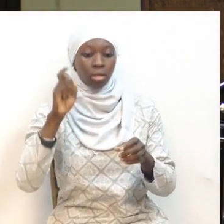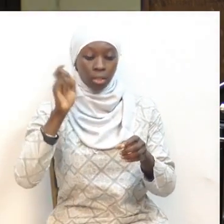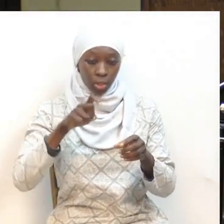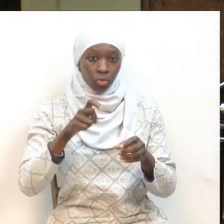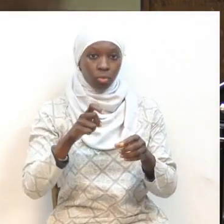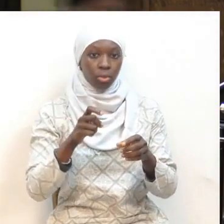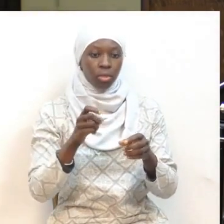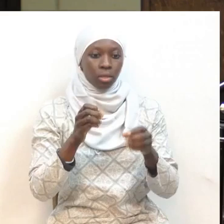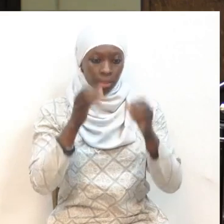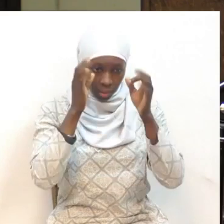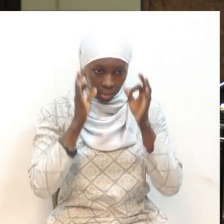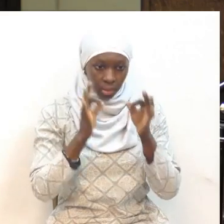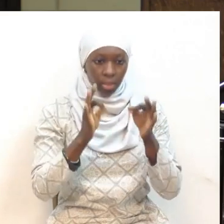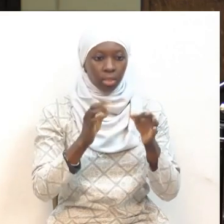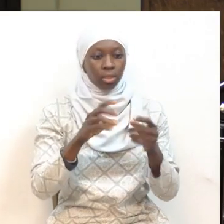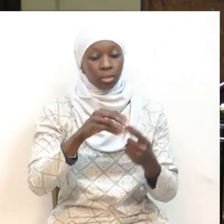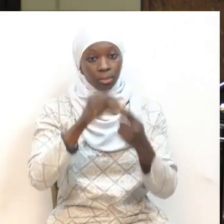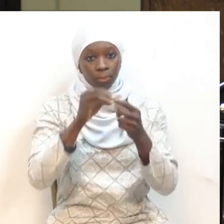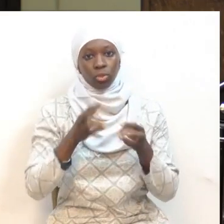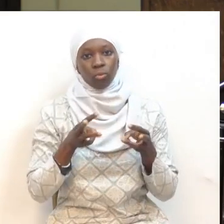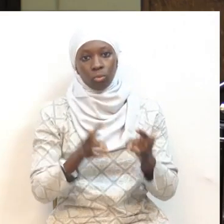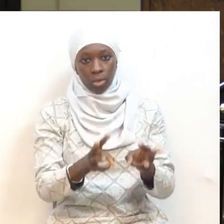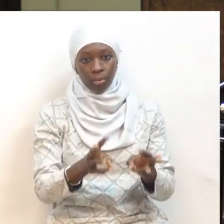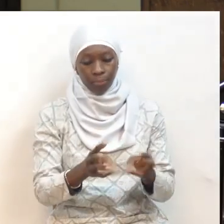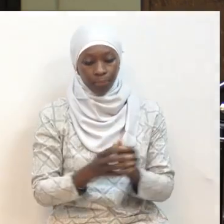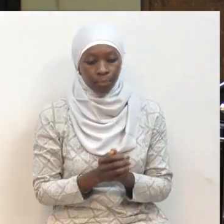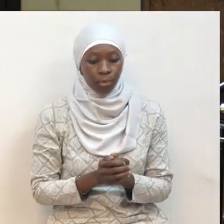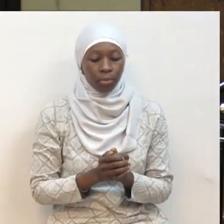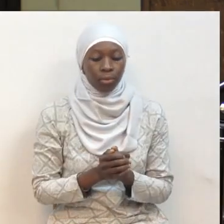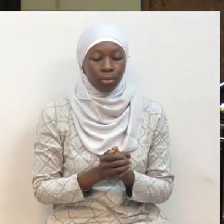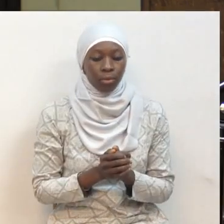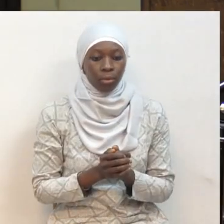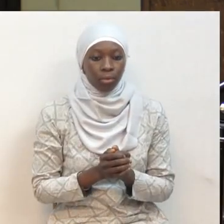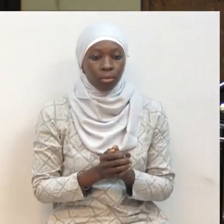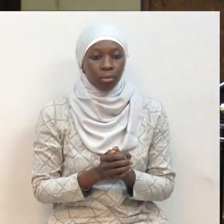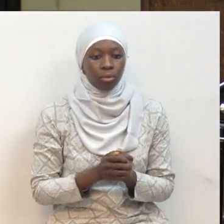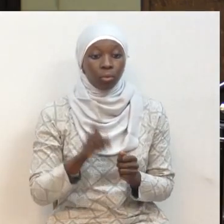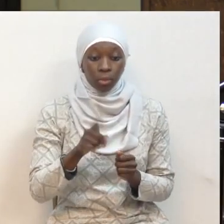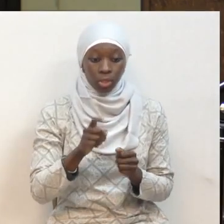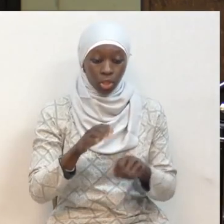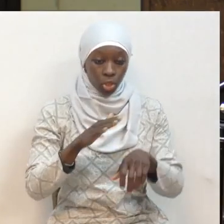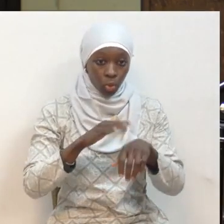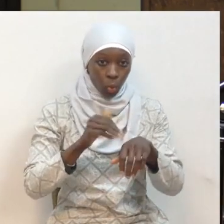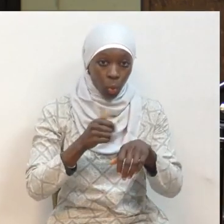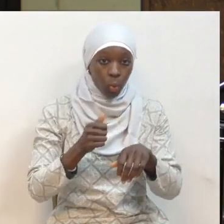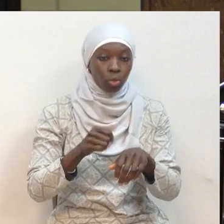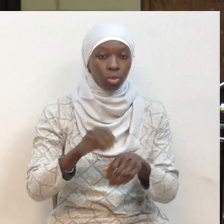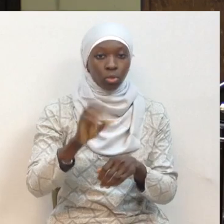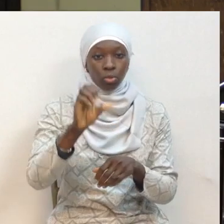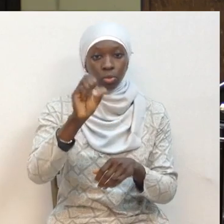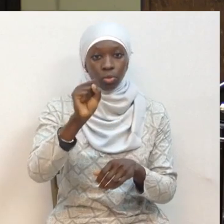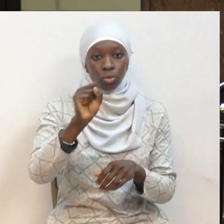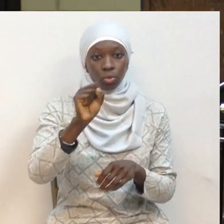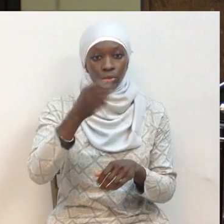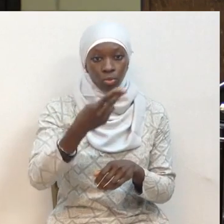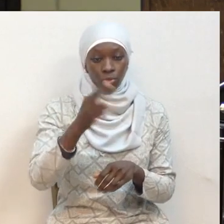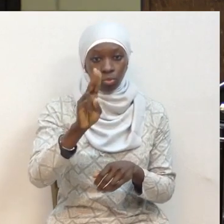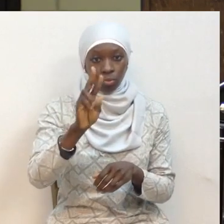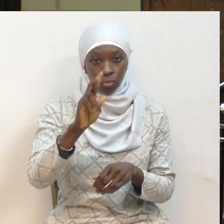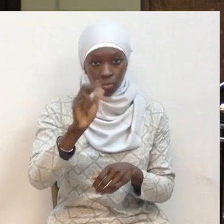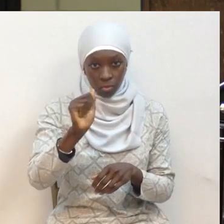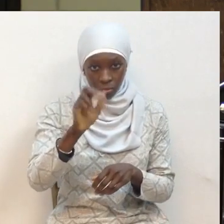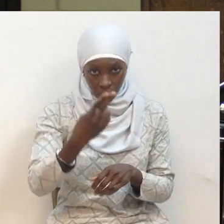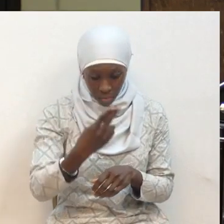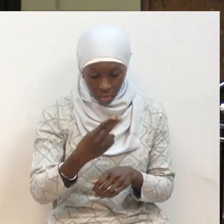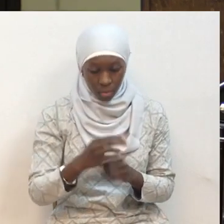is called ash-shura, wa amruhum shura baynahum. Their